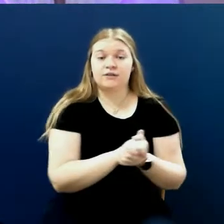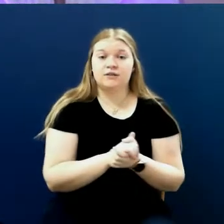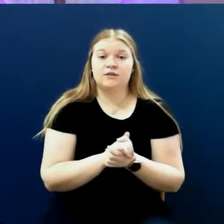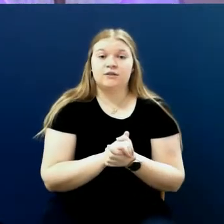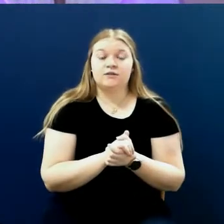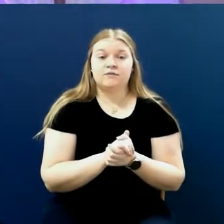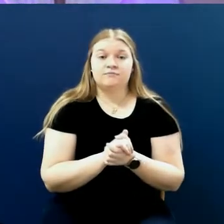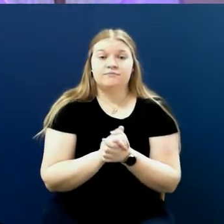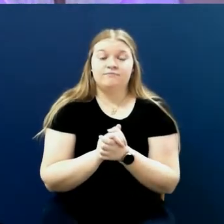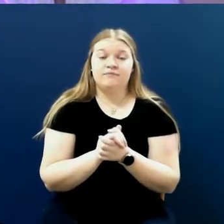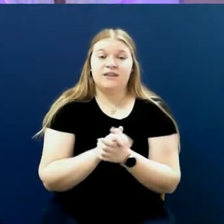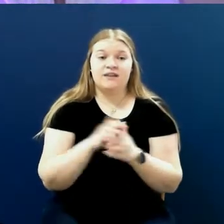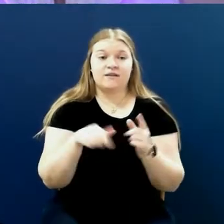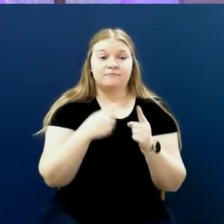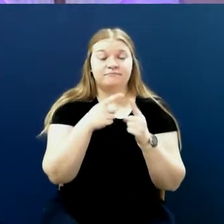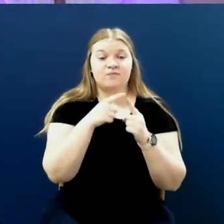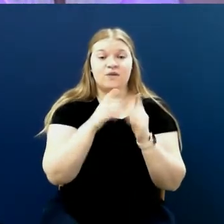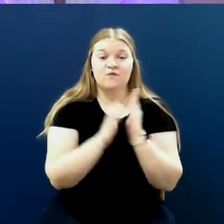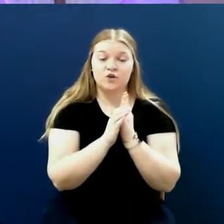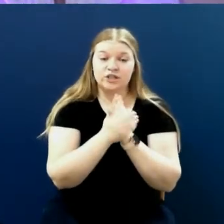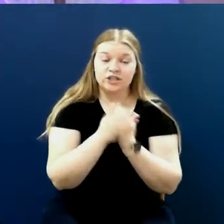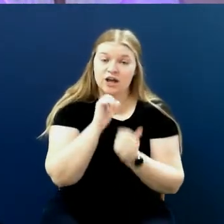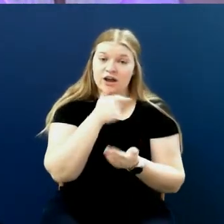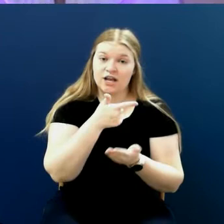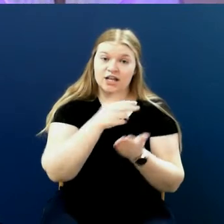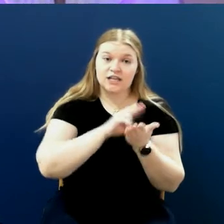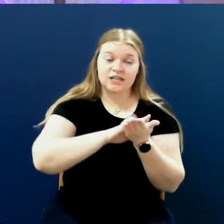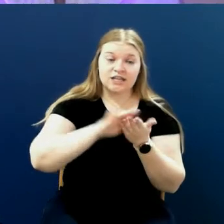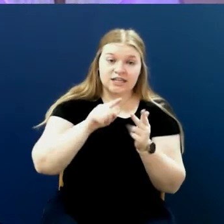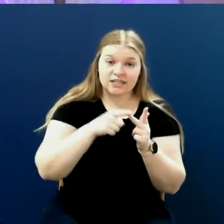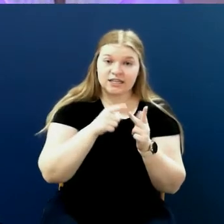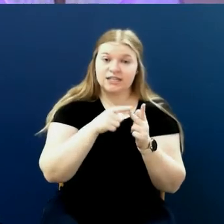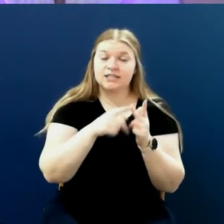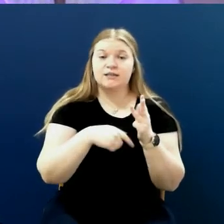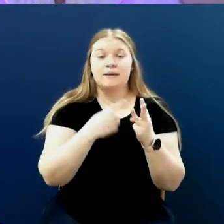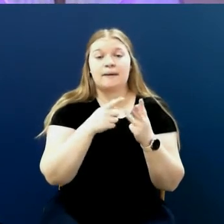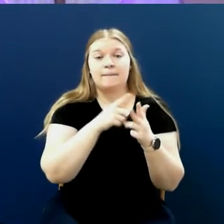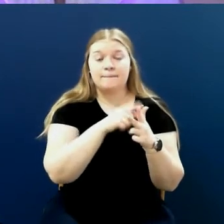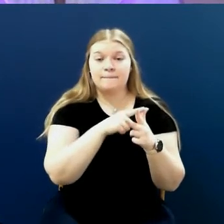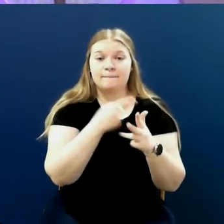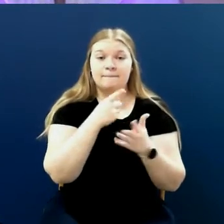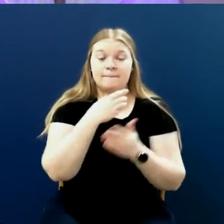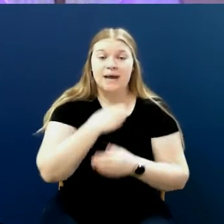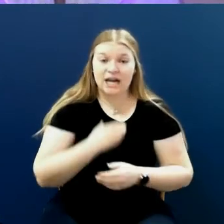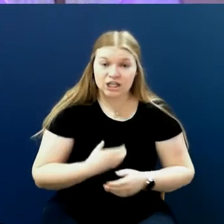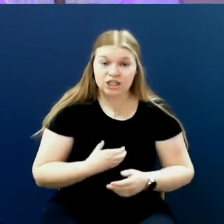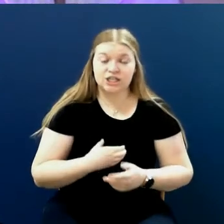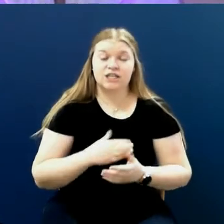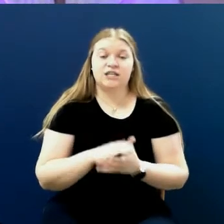The issue, fornication, uncleanness, passion,